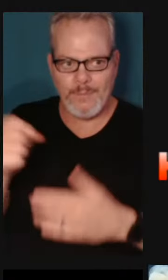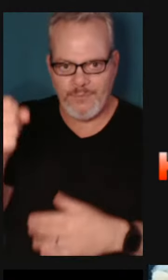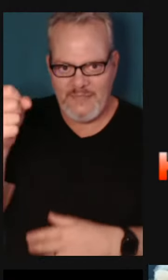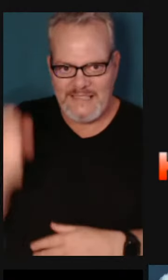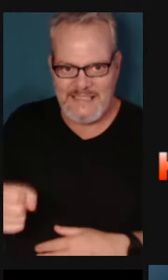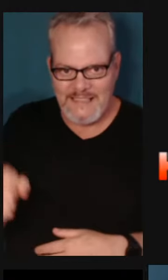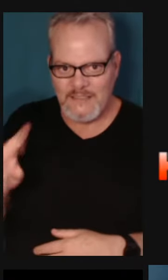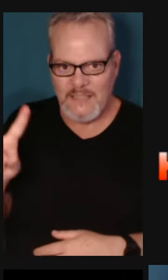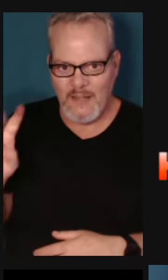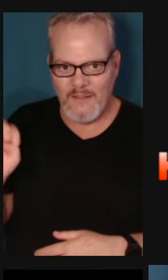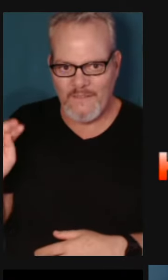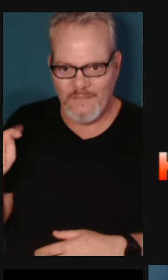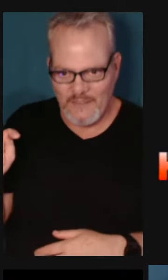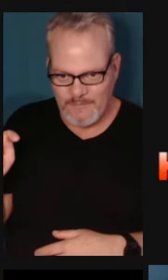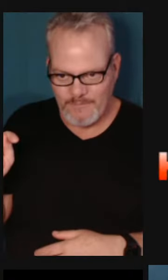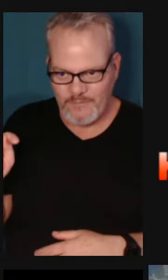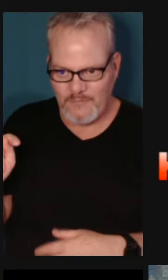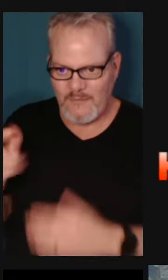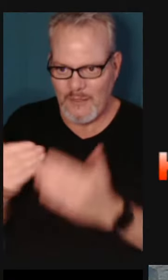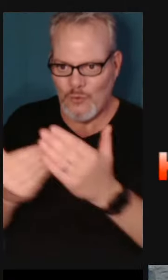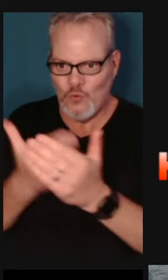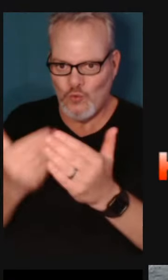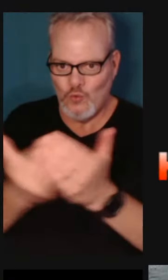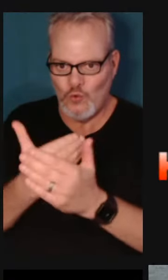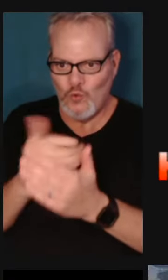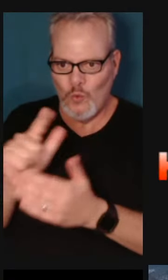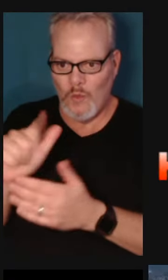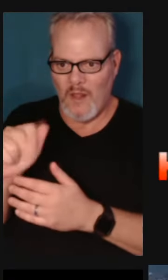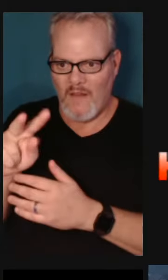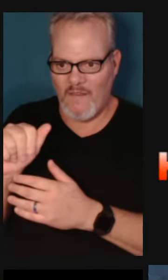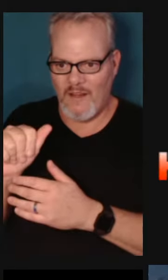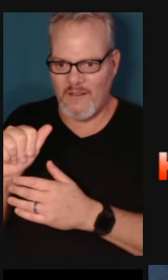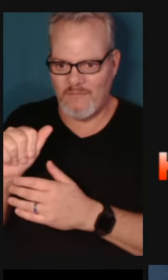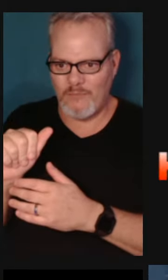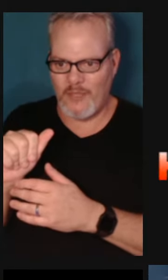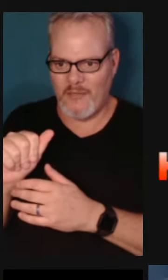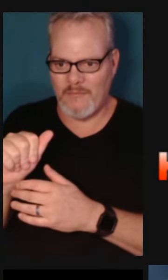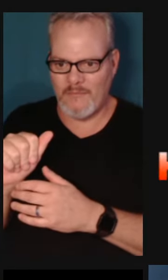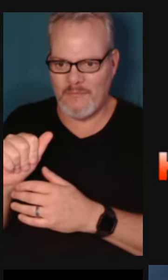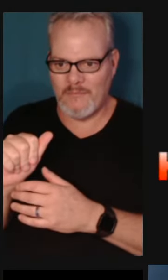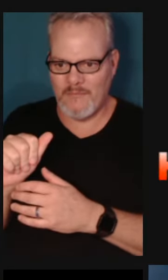And there's that little lava flow right there. It's just puddled over here,